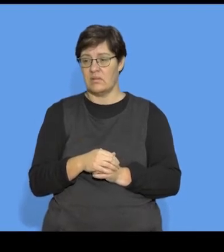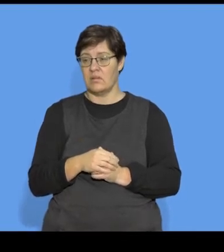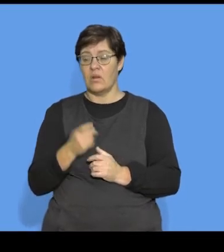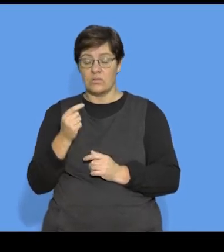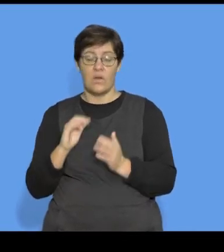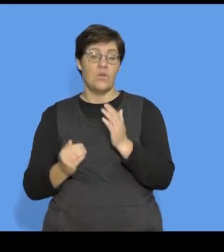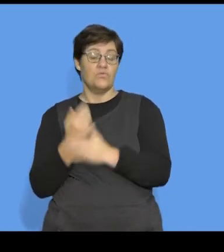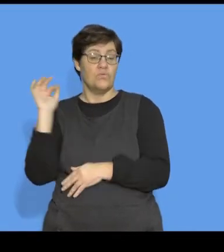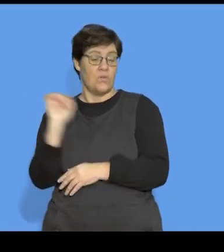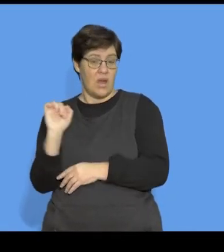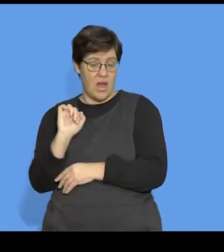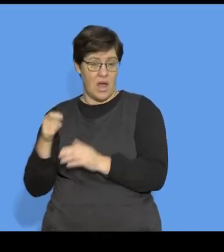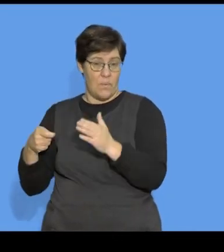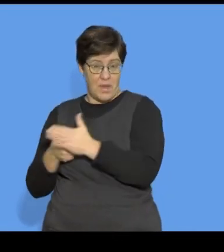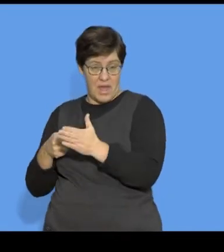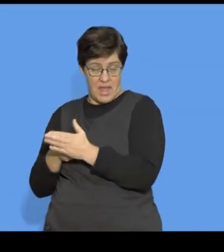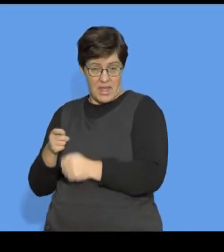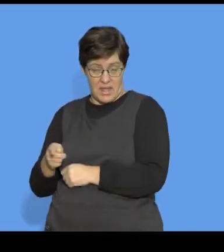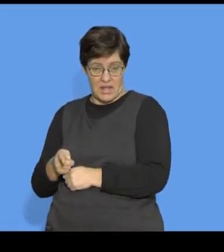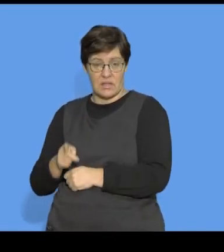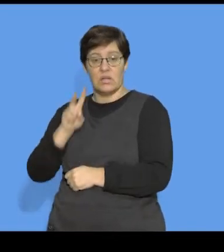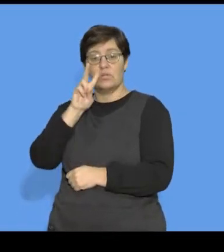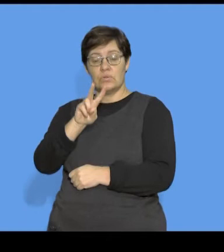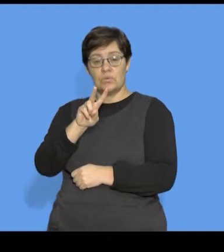the cost of the new vehicle bought was